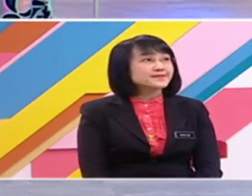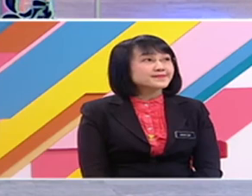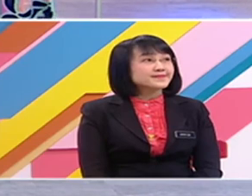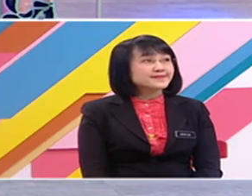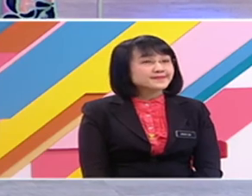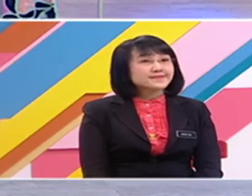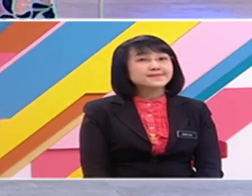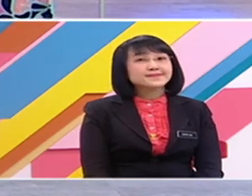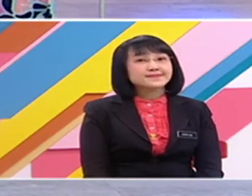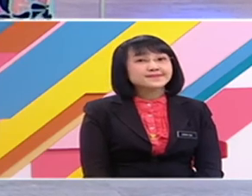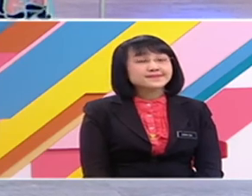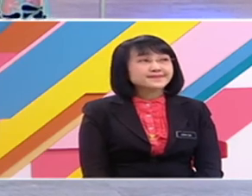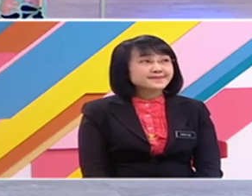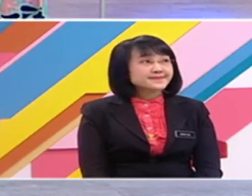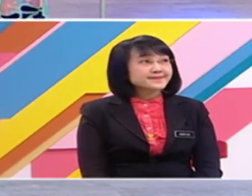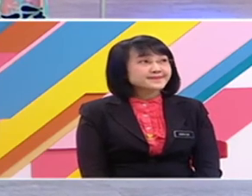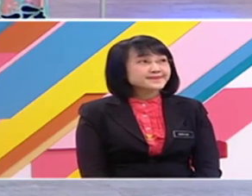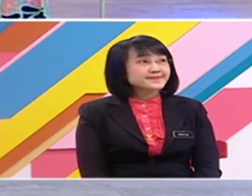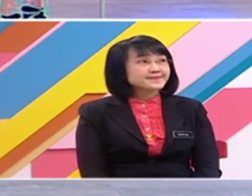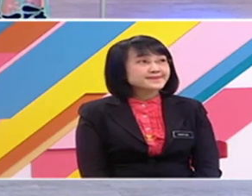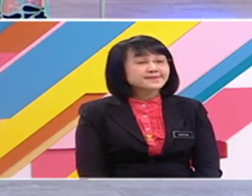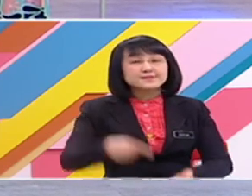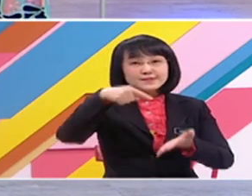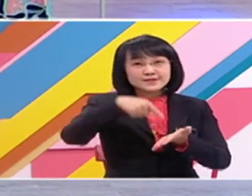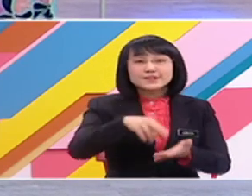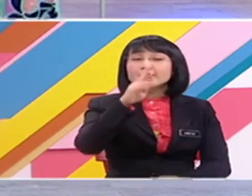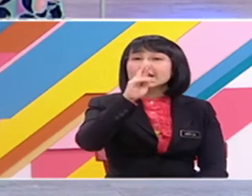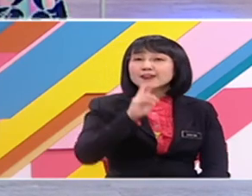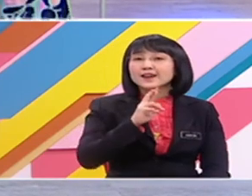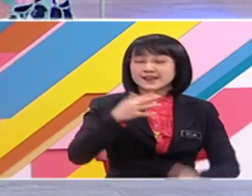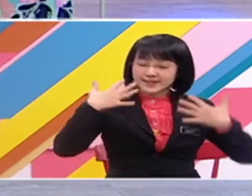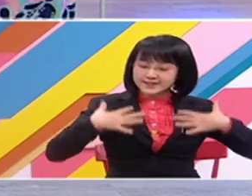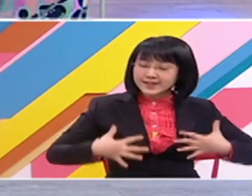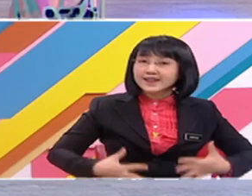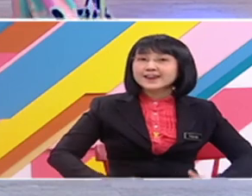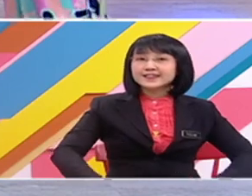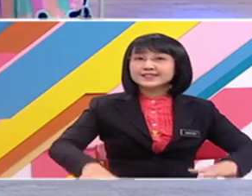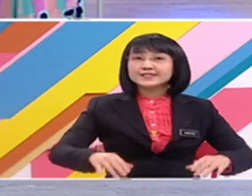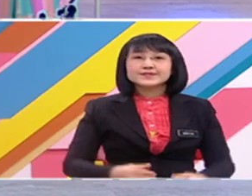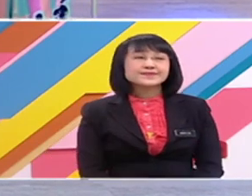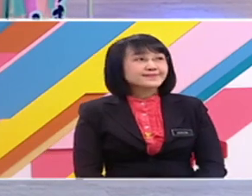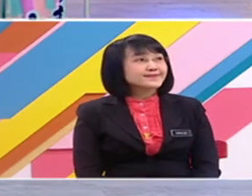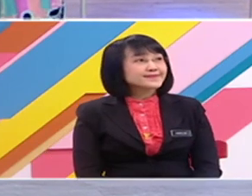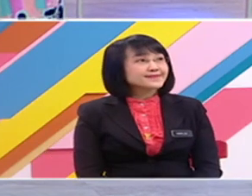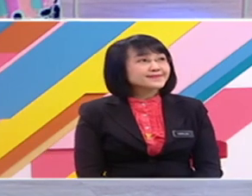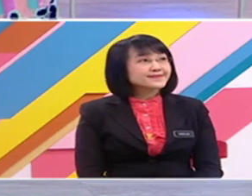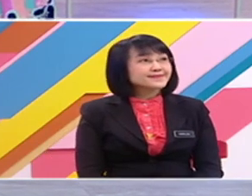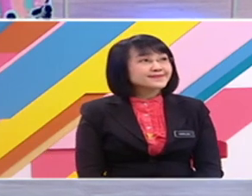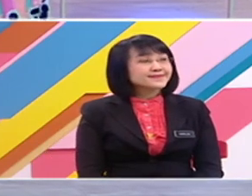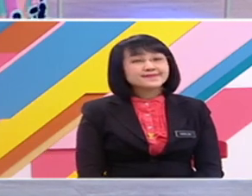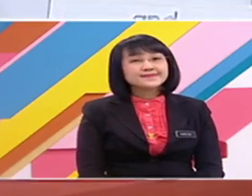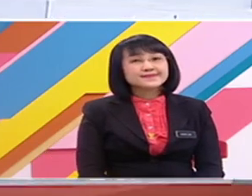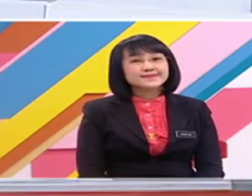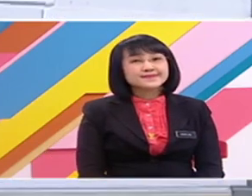mouth. All right, teacher. Okay, so this is a dress. Red dress. All right. Mm-hmm. Okay, this is a red dress. So I will paste